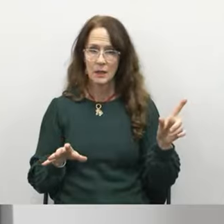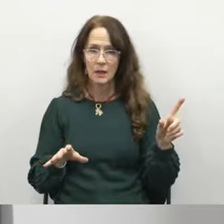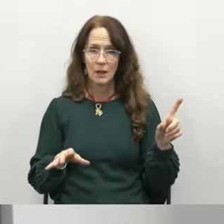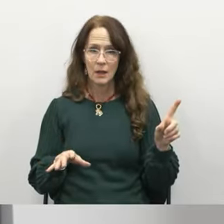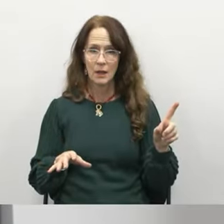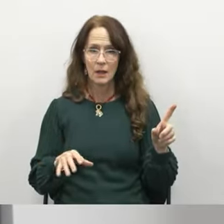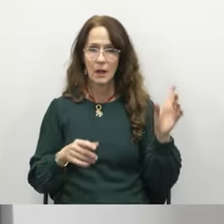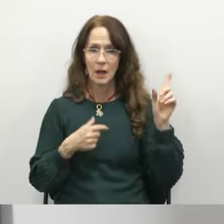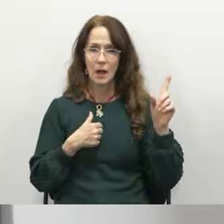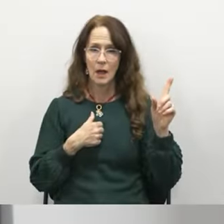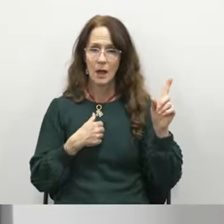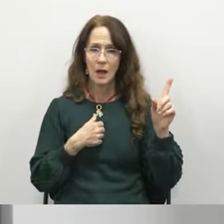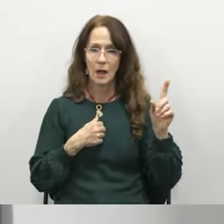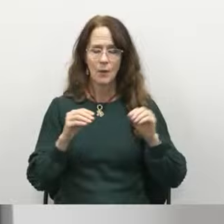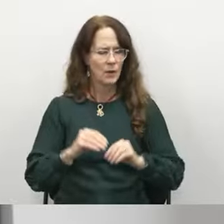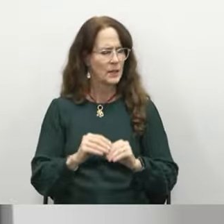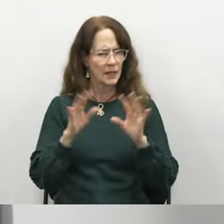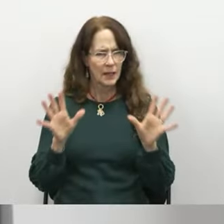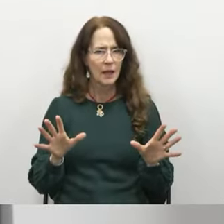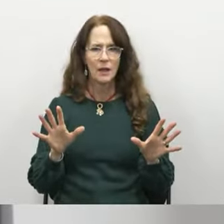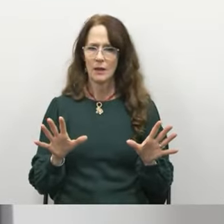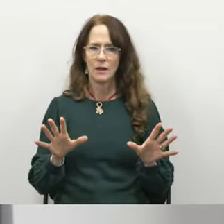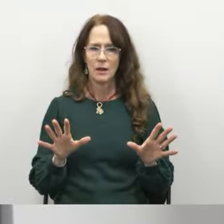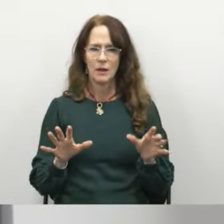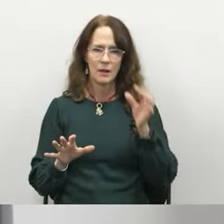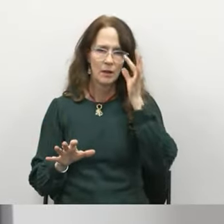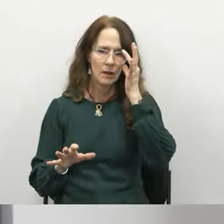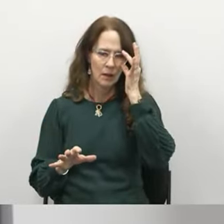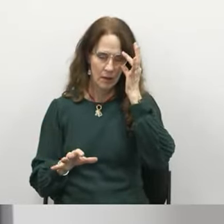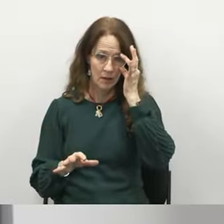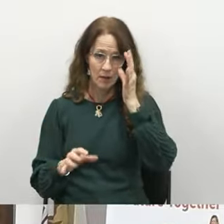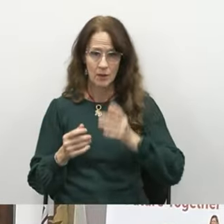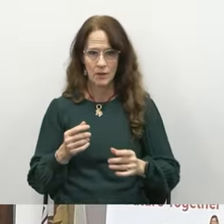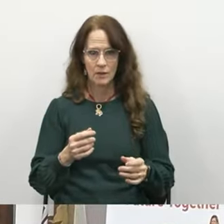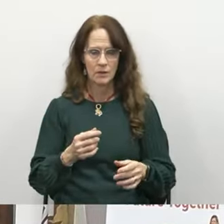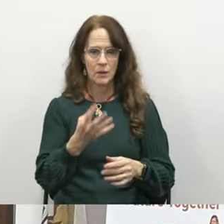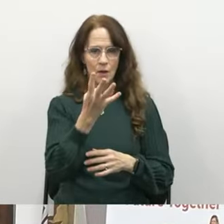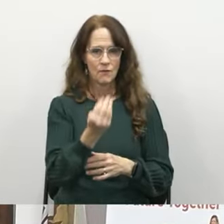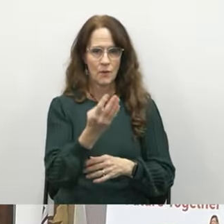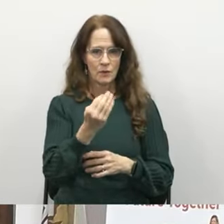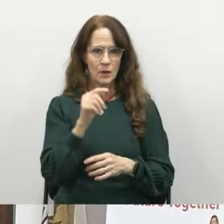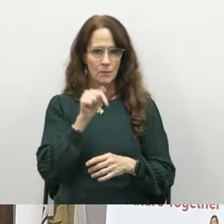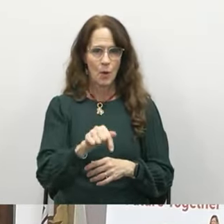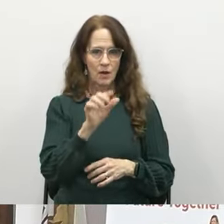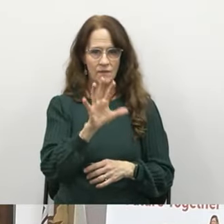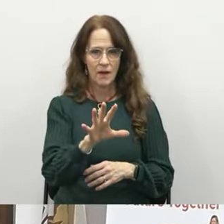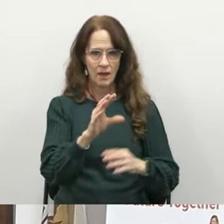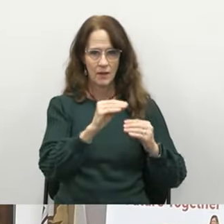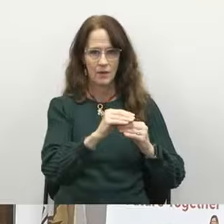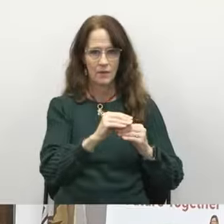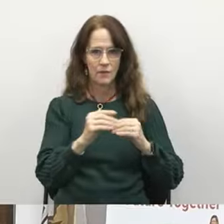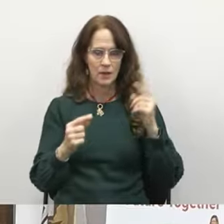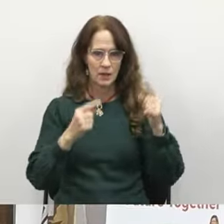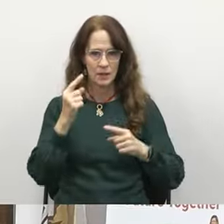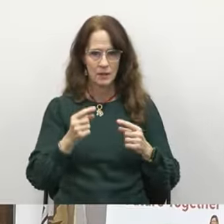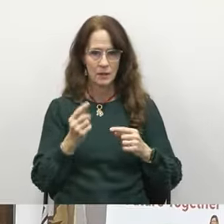So I wanted just a point of clarification, and this is more for Jeff. So are we saying that 14.5 will now be considered